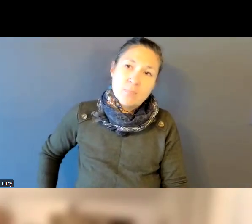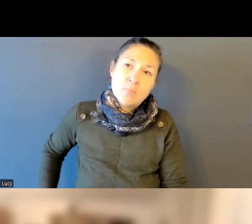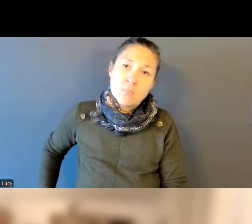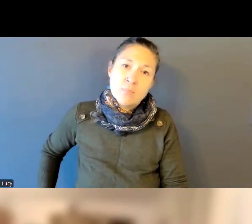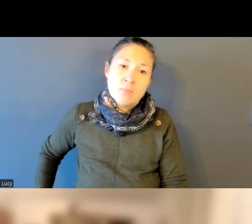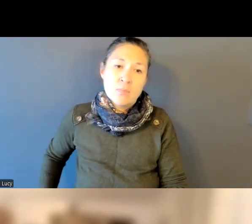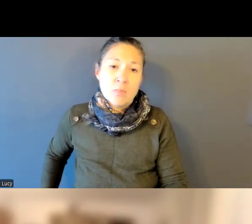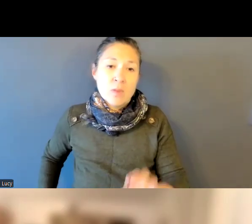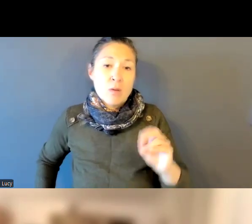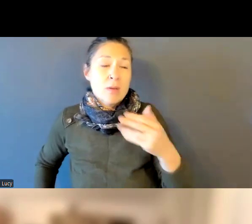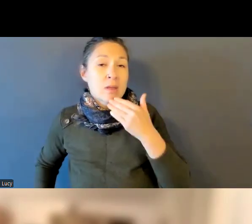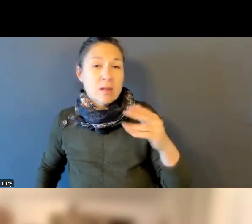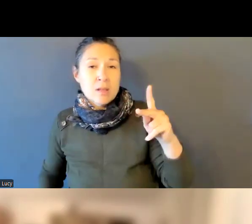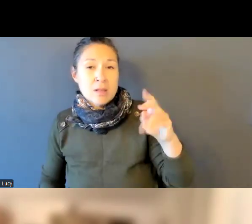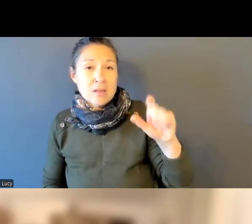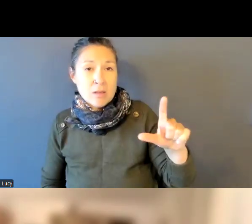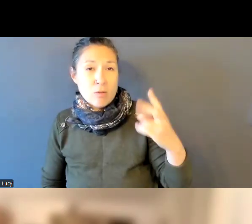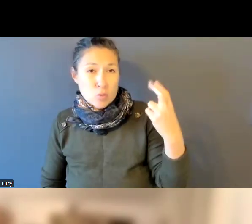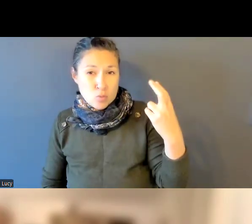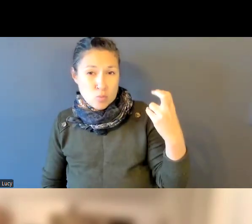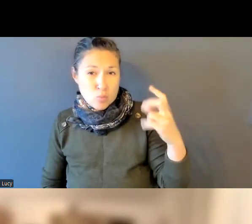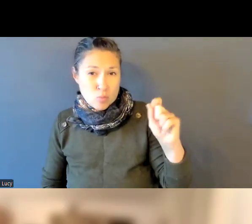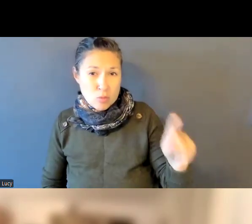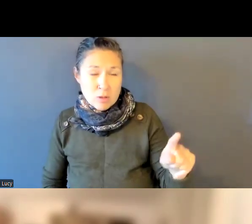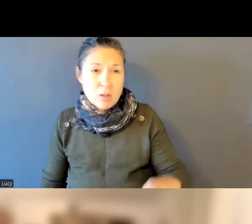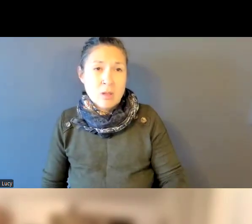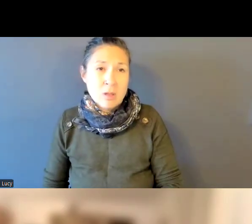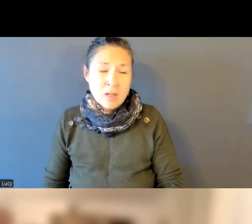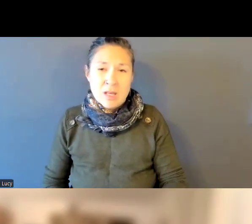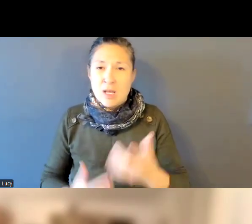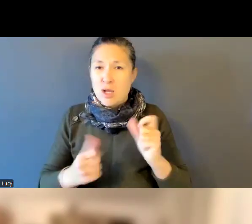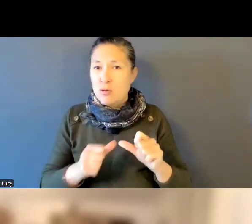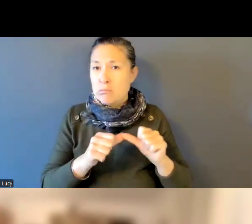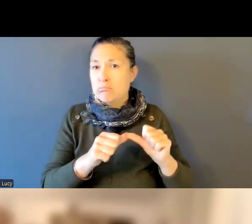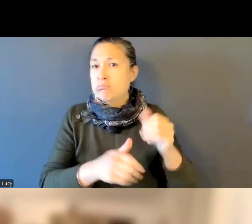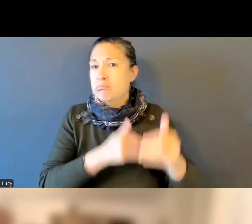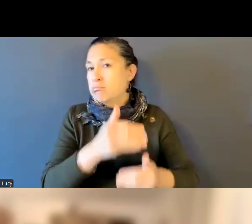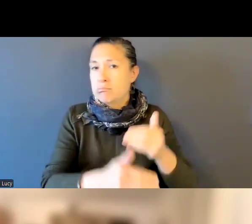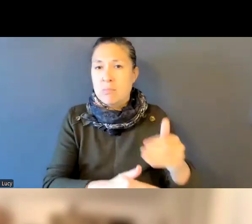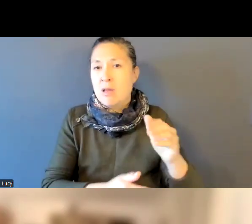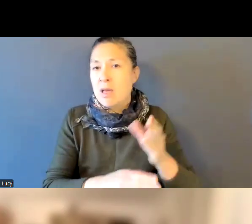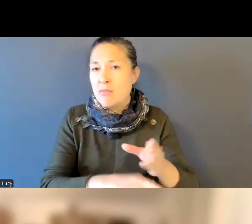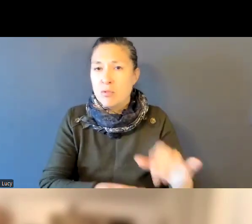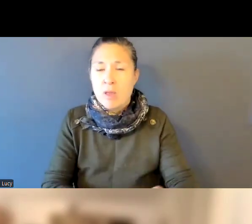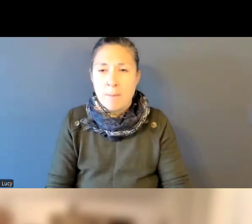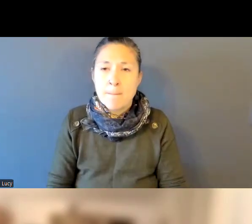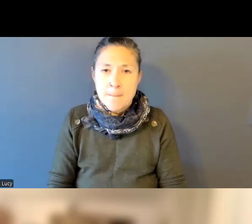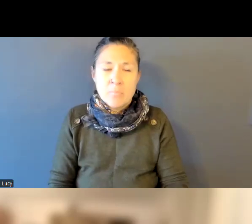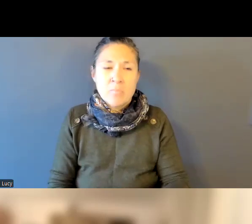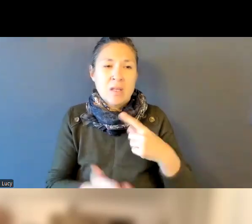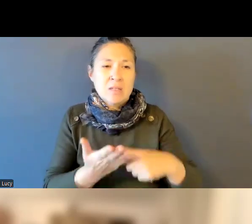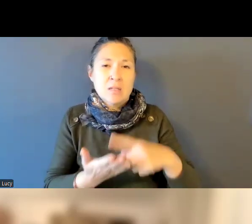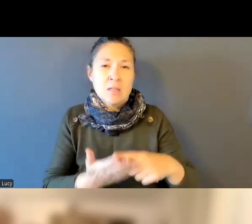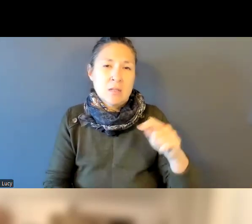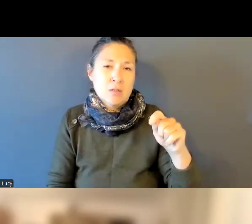Thank you. I think we had 2 more questions, and we'll try to move after that to the tribal